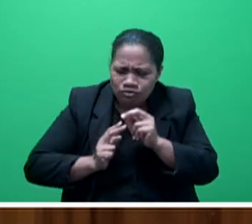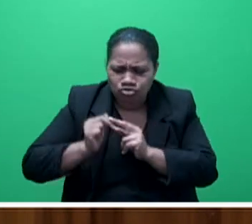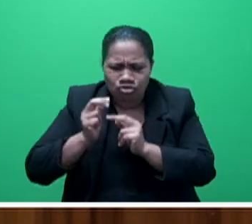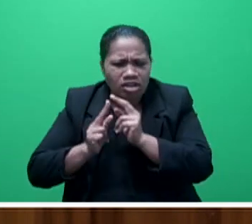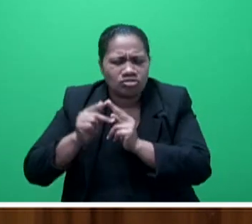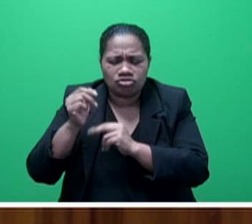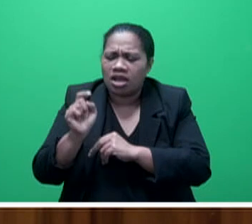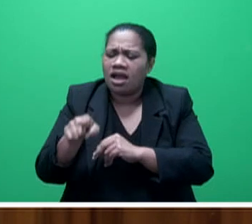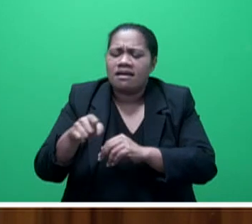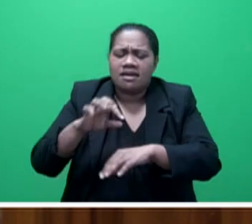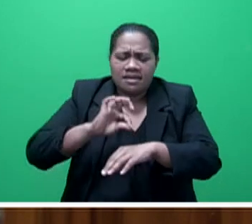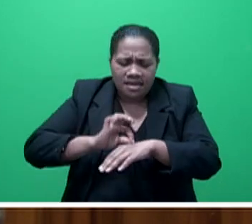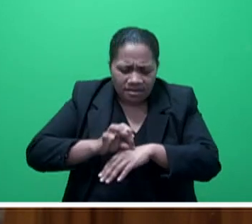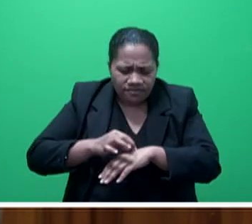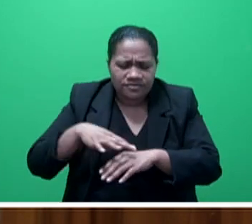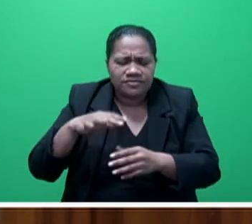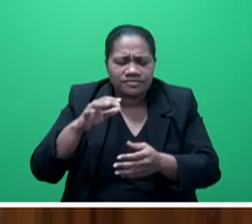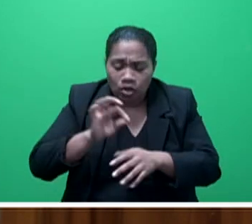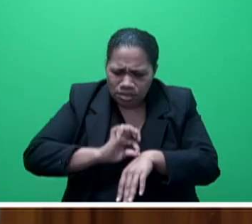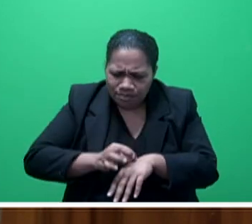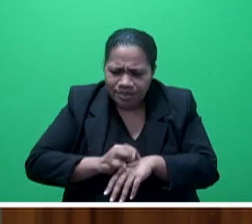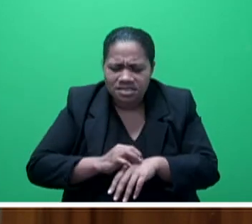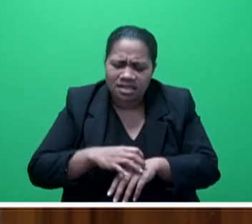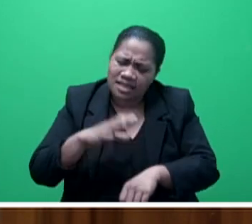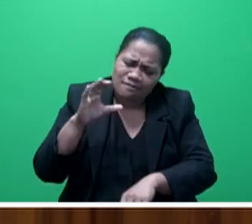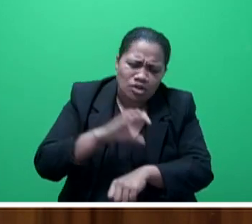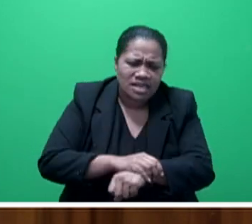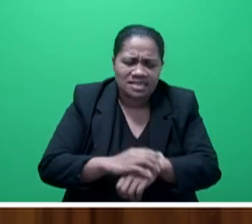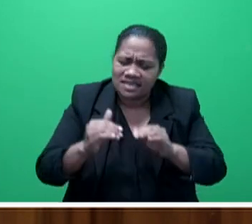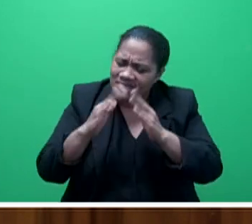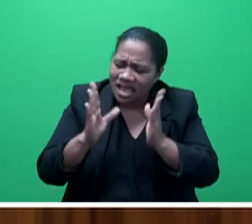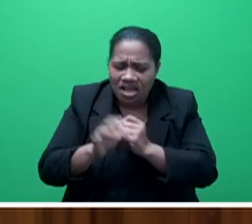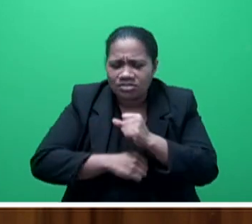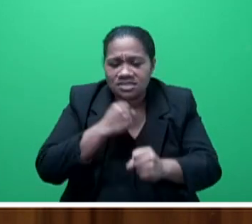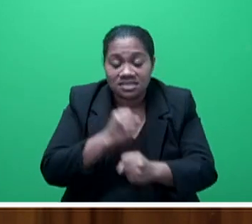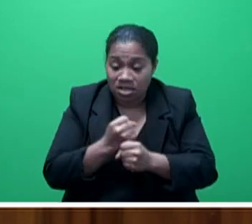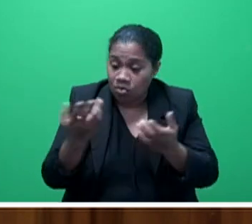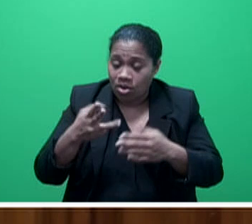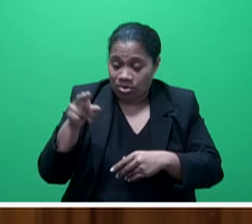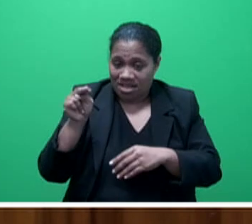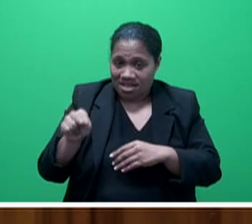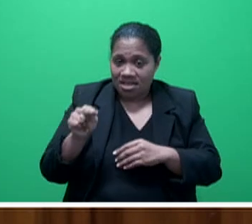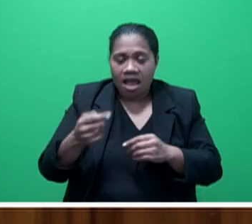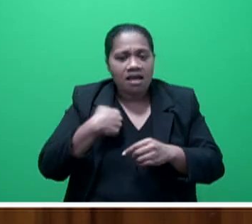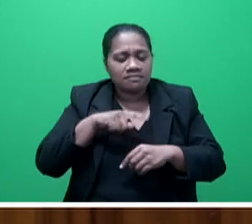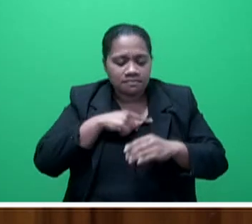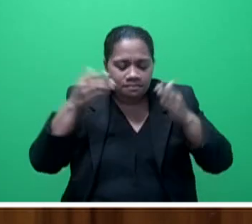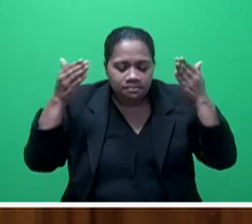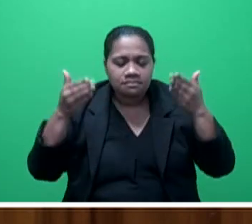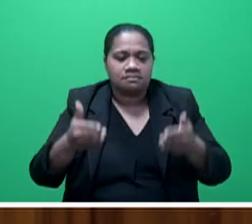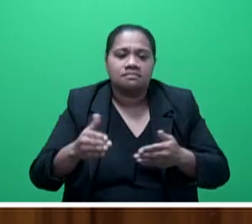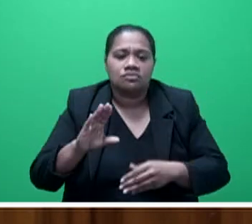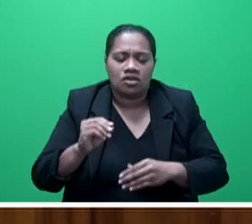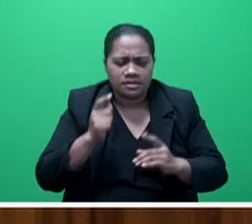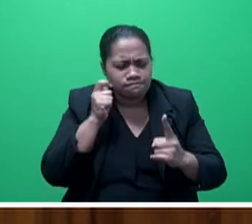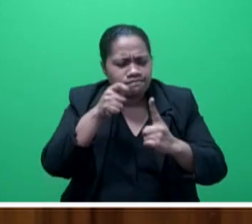and health centers, medical centers, police posts, and also for housing where this is needed. We will focus on the twin targets of